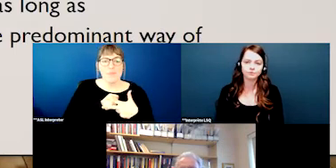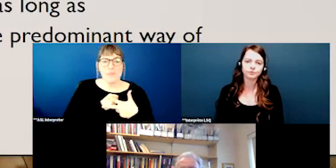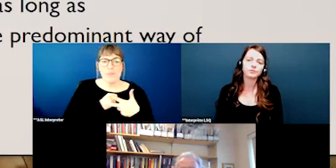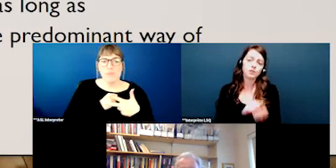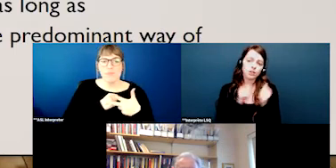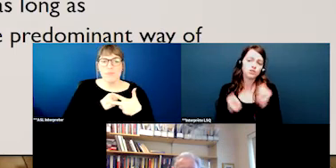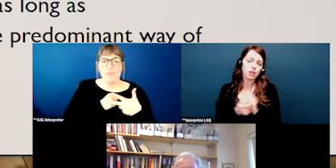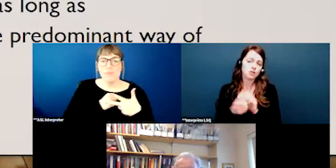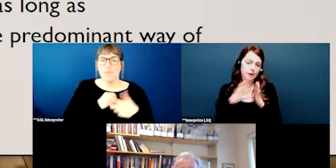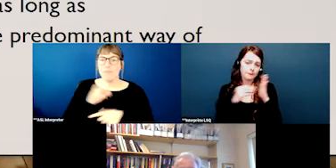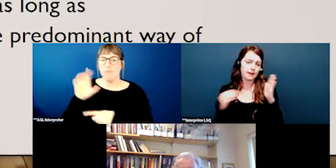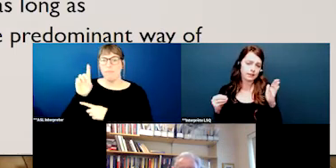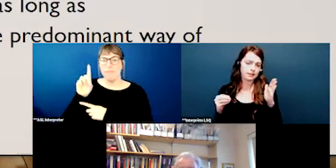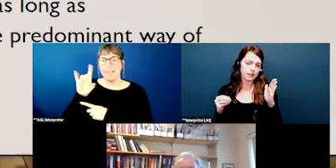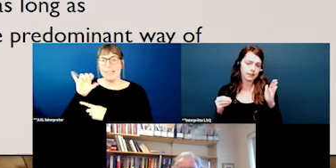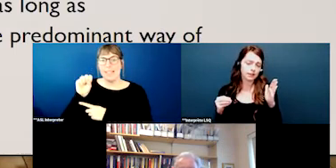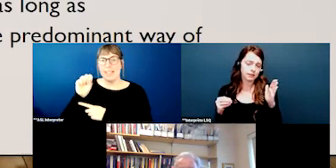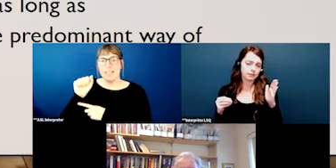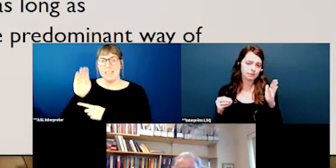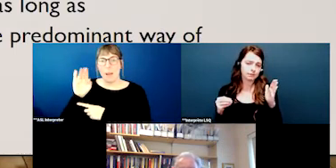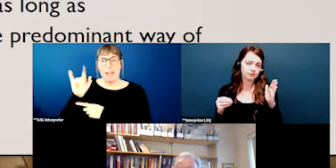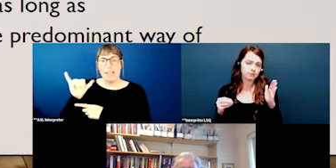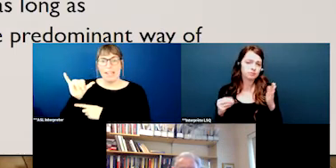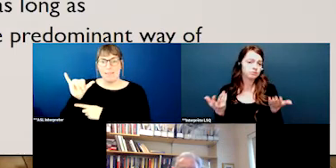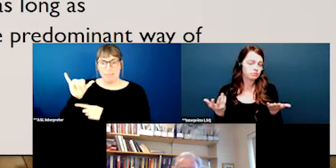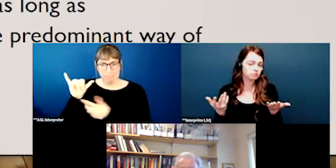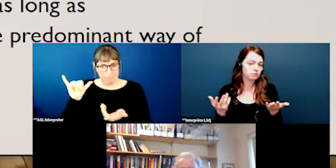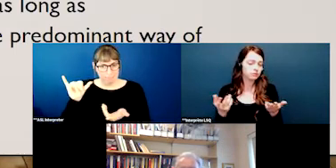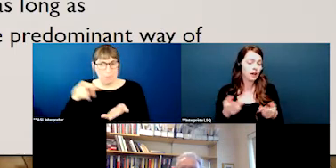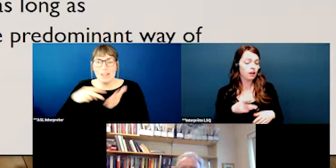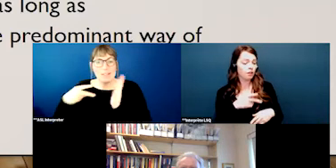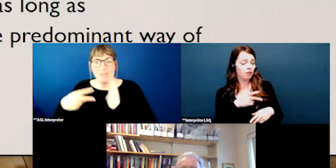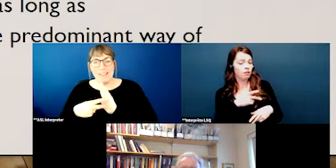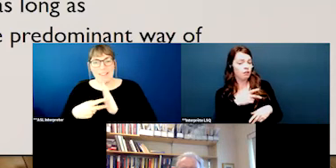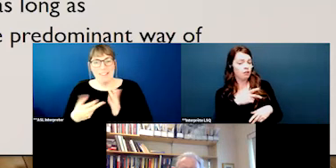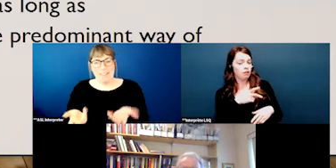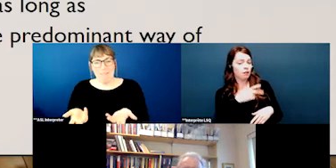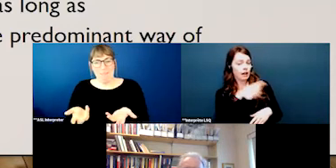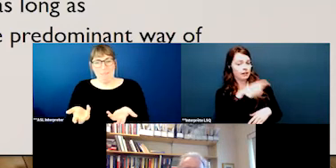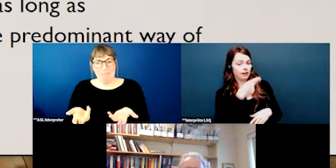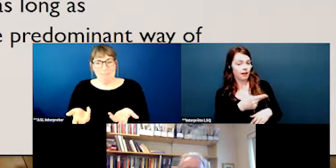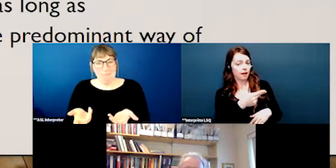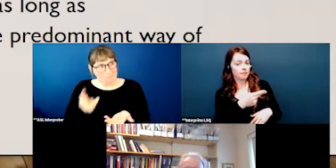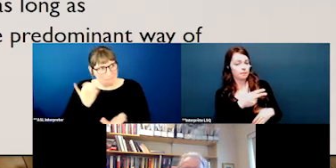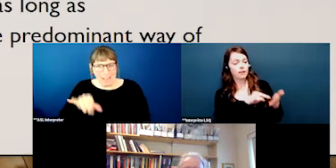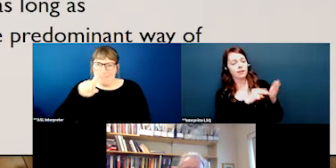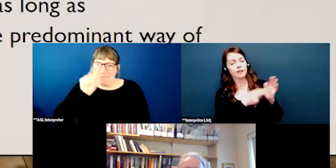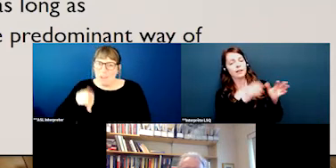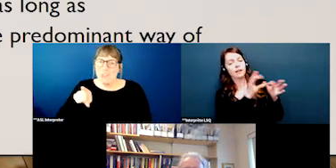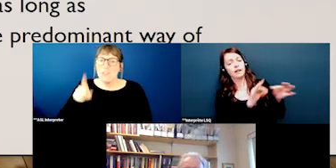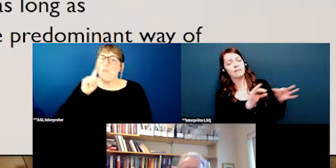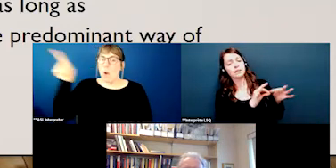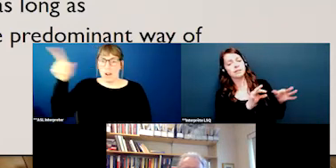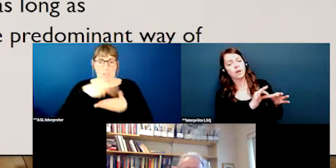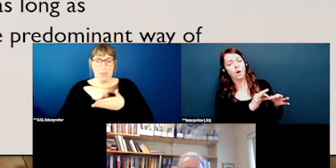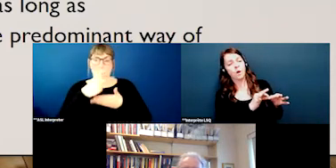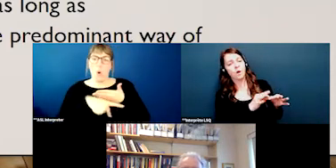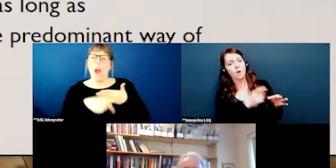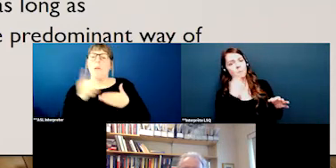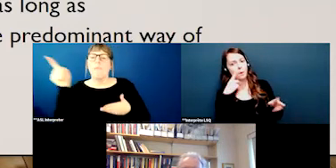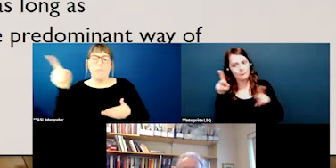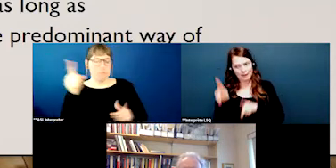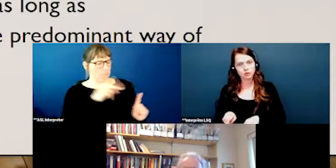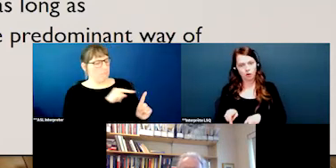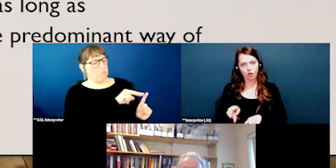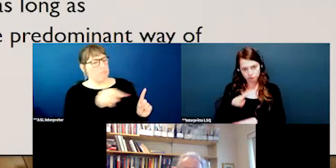definition of disability will be adopted for purposes of determining eligibility for the program? And if we